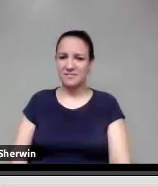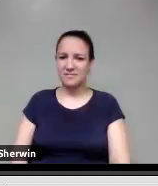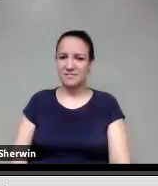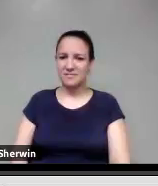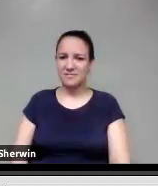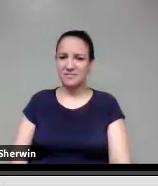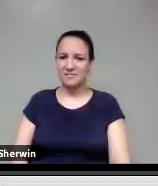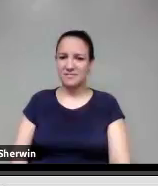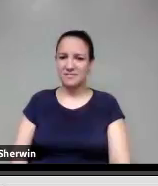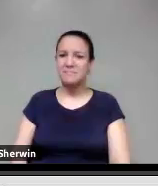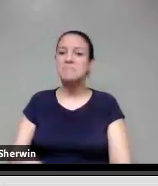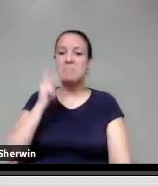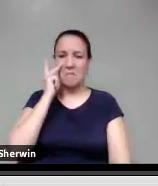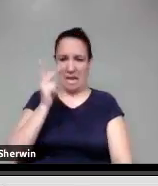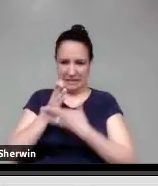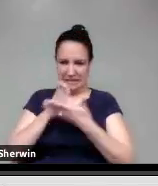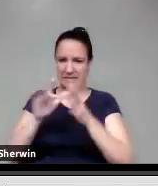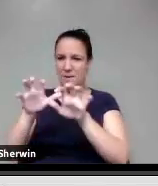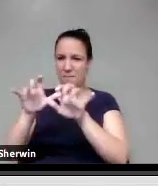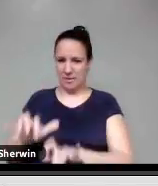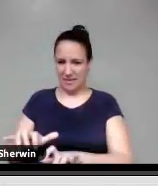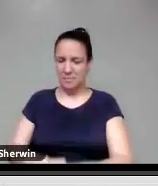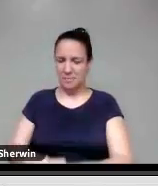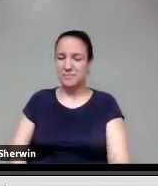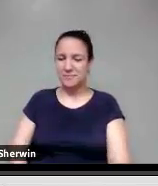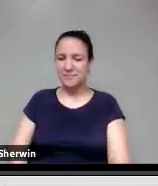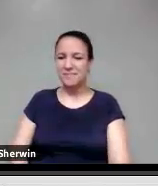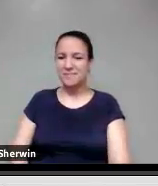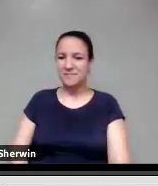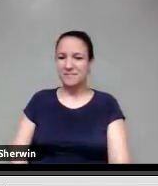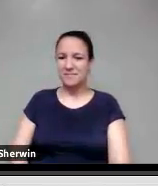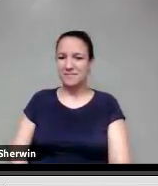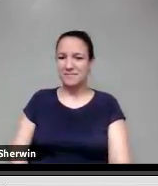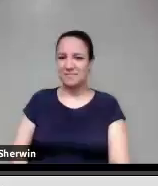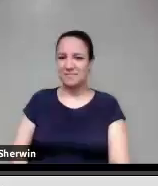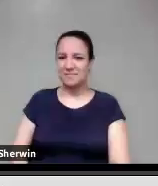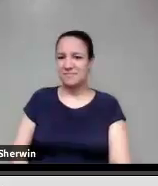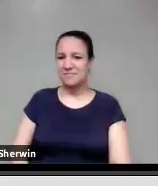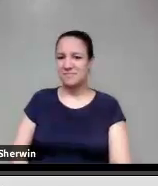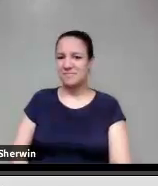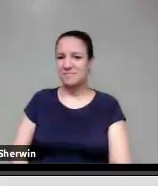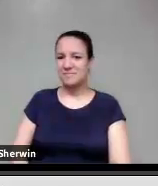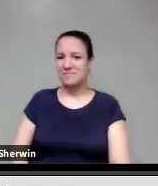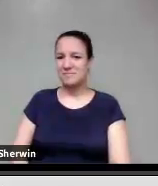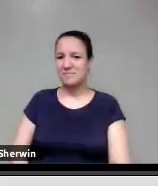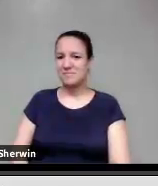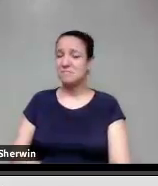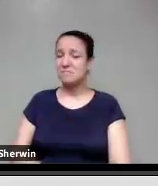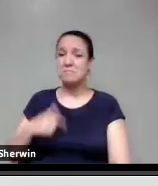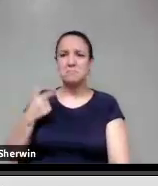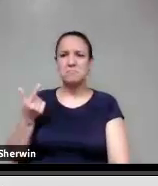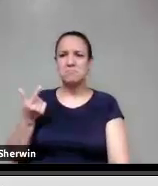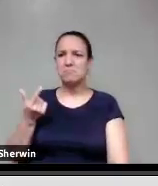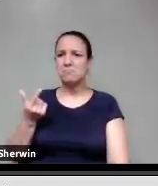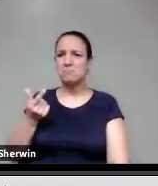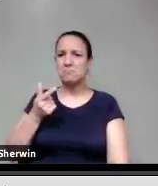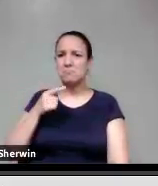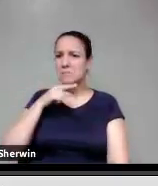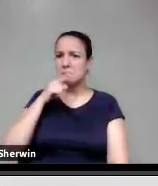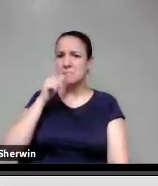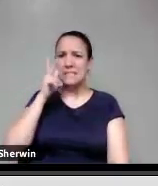I see some folks are typing, so you don't need to think you lost your sound. I'm just waiting. I don't want to talk over the top of people's